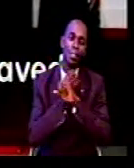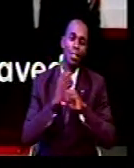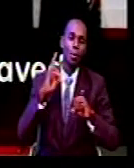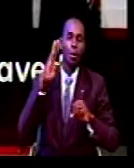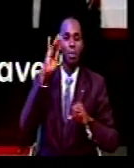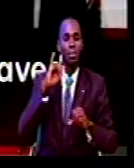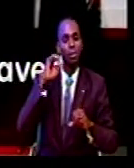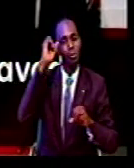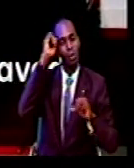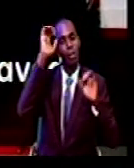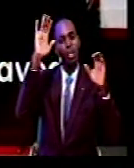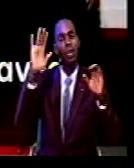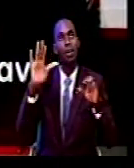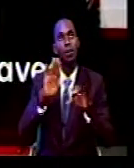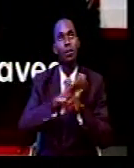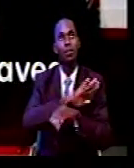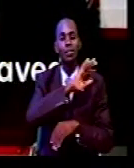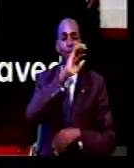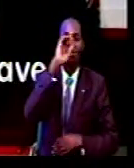Hallelujah, I'm